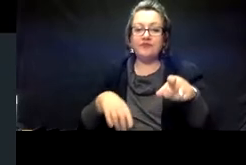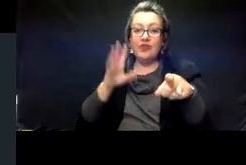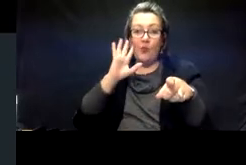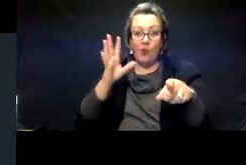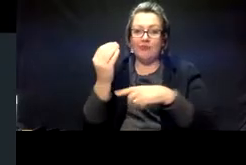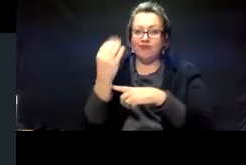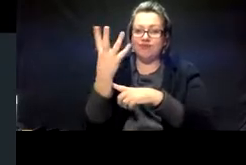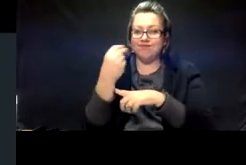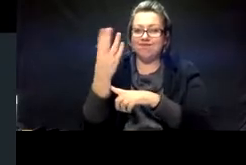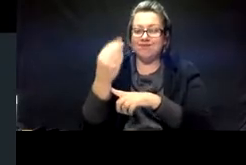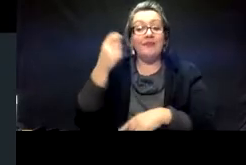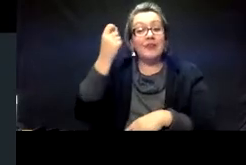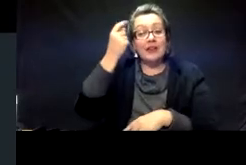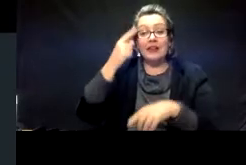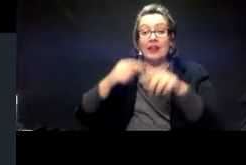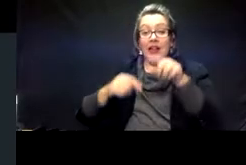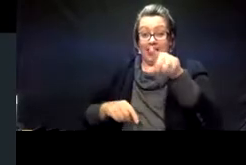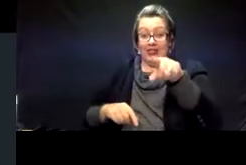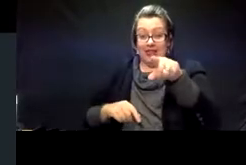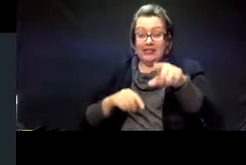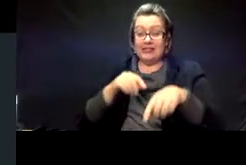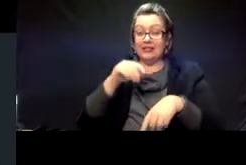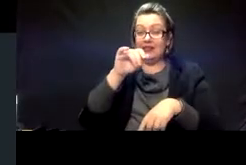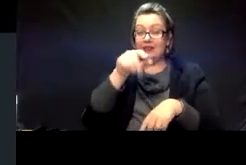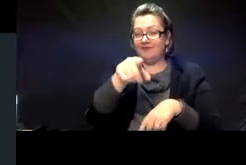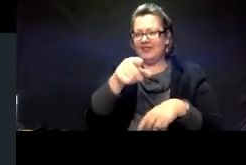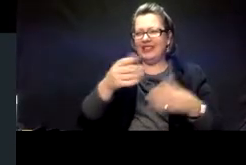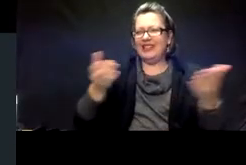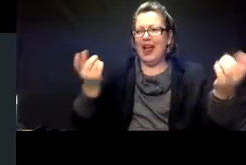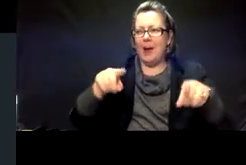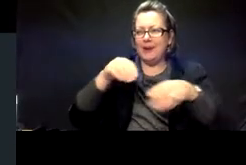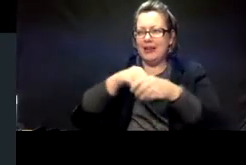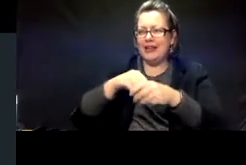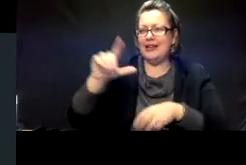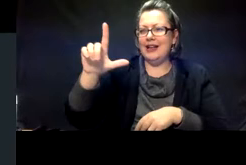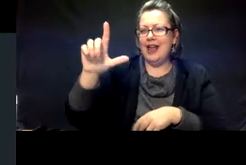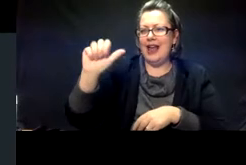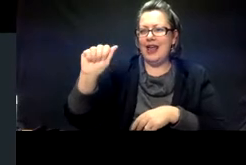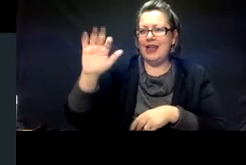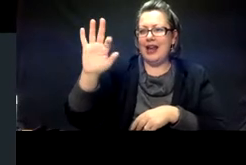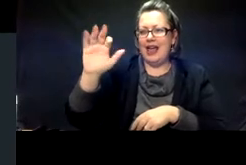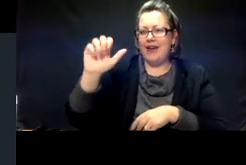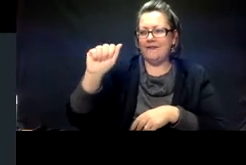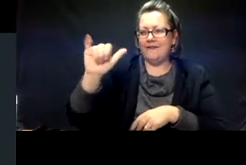while you're sleeping. And you would have a strobe light.